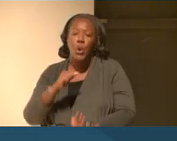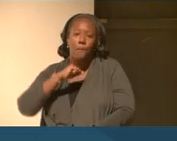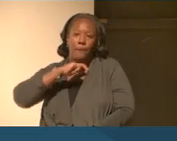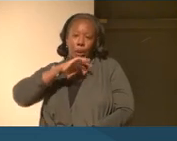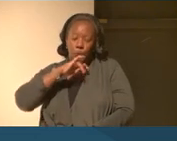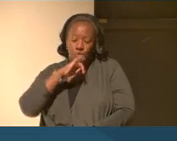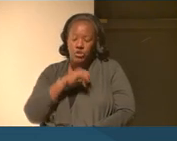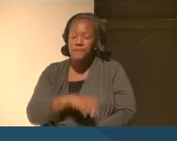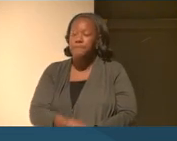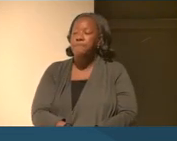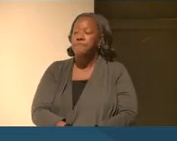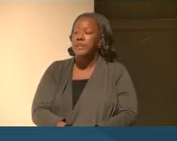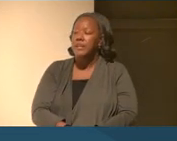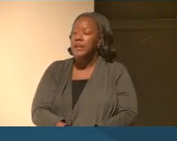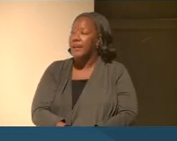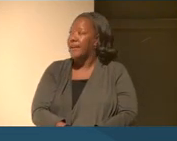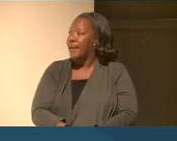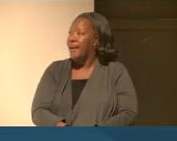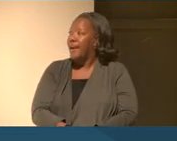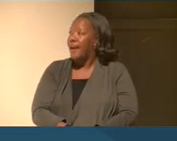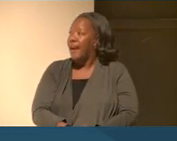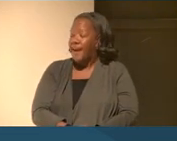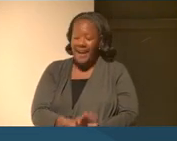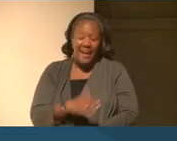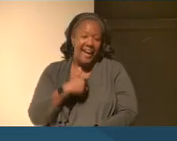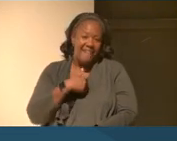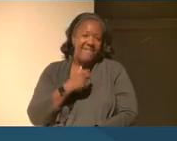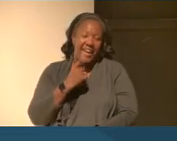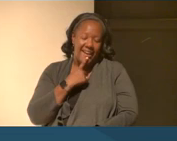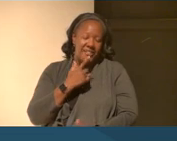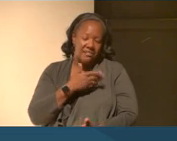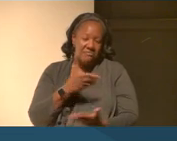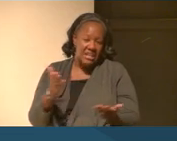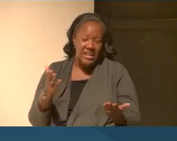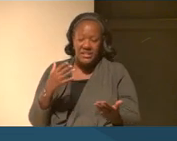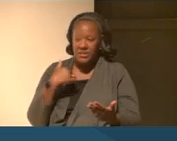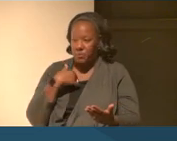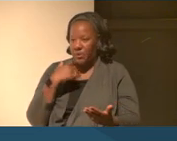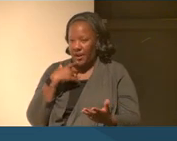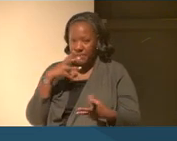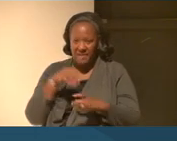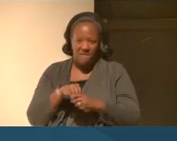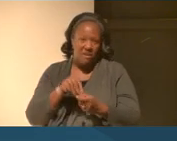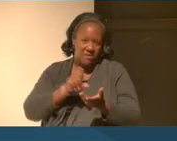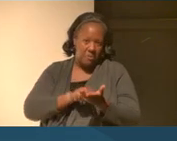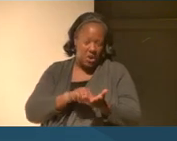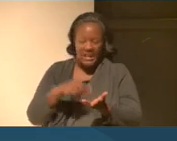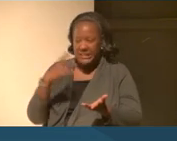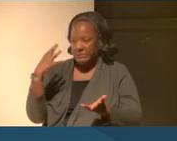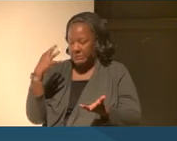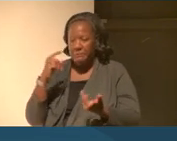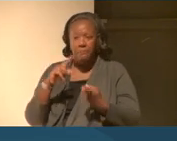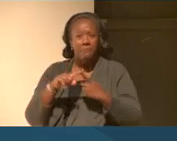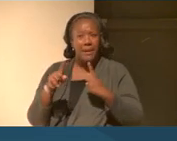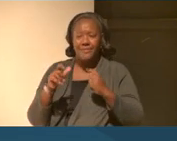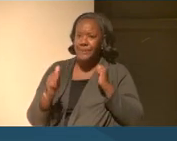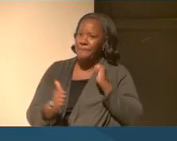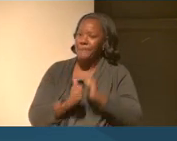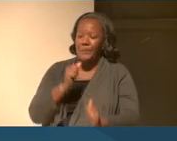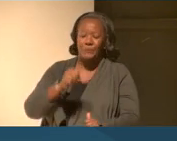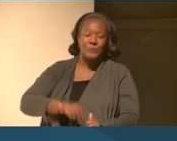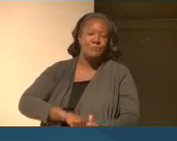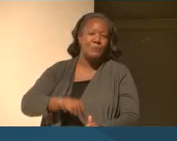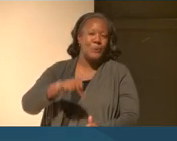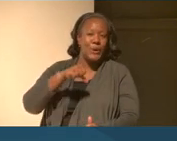you know, I've had a certain amount of, you know, things that happen in the press where mentioning things that I've, you know, been involved in. But the thing I think I'm most proud of